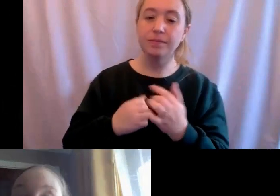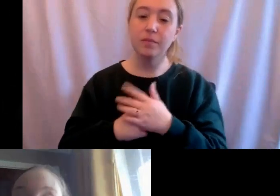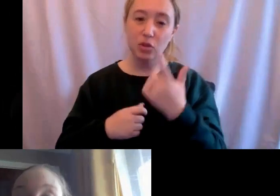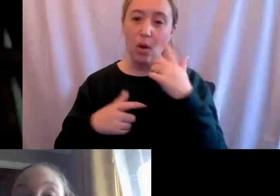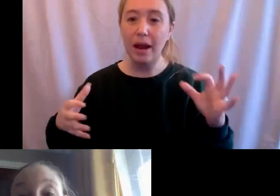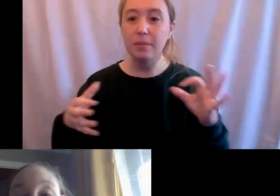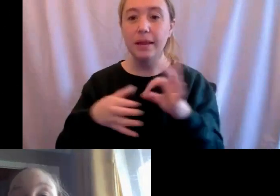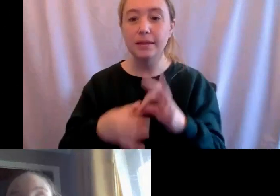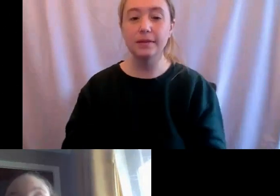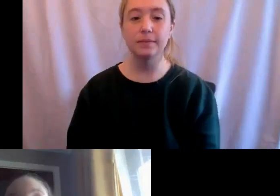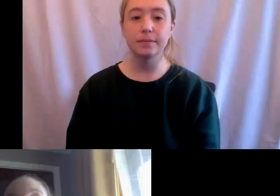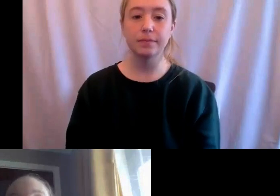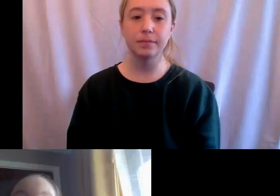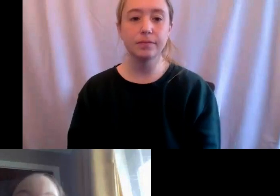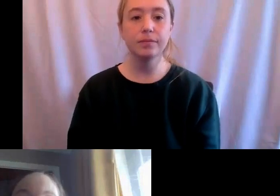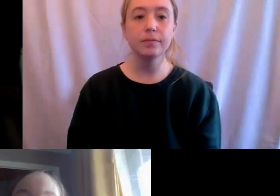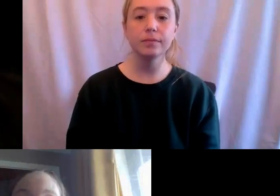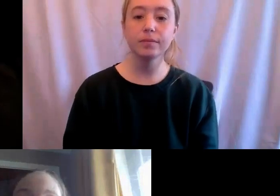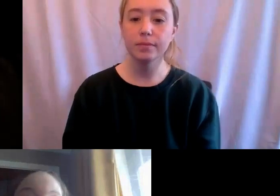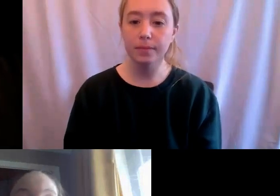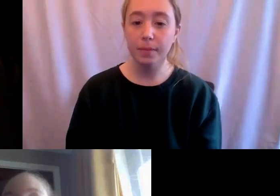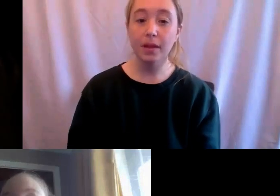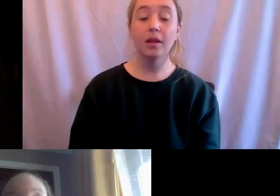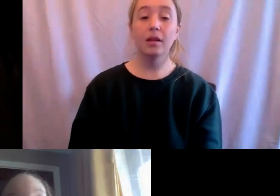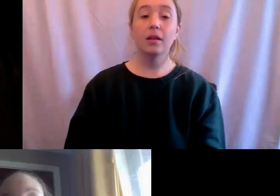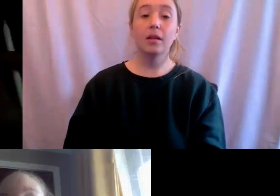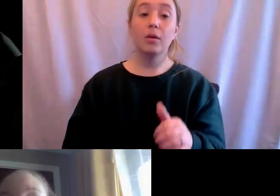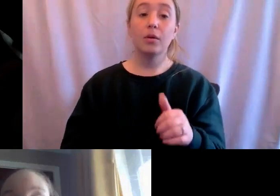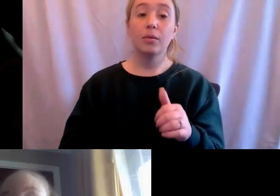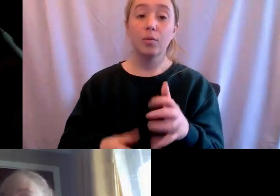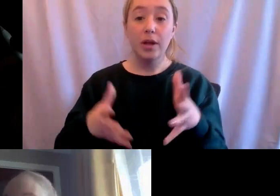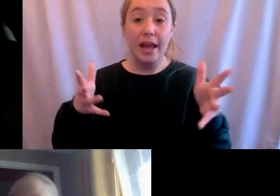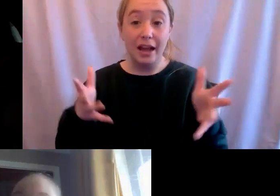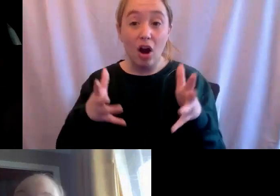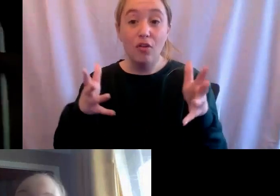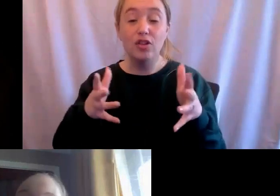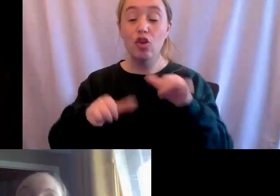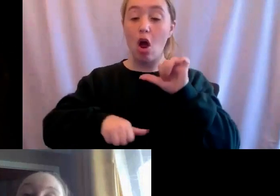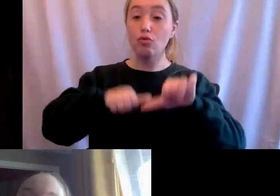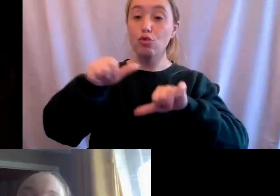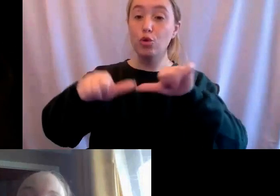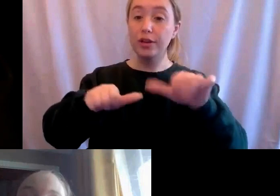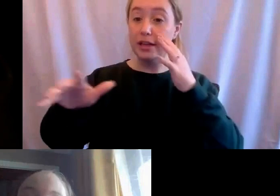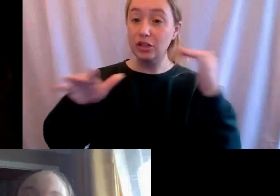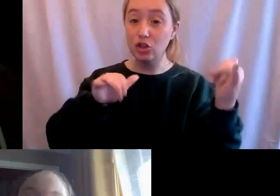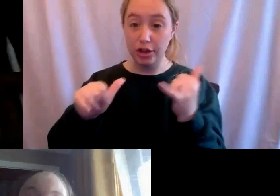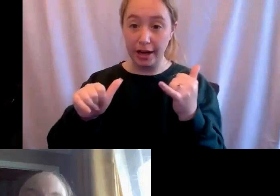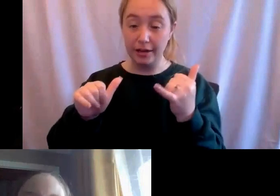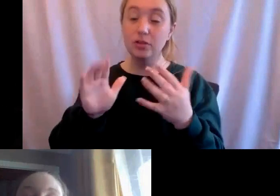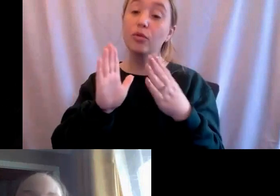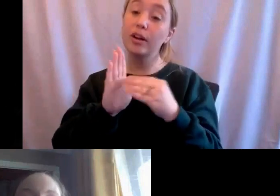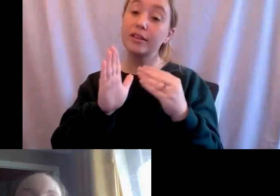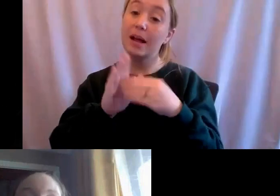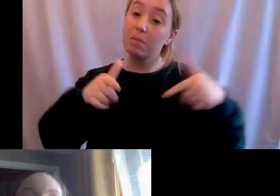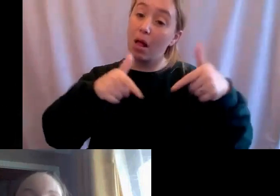We are very keen on you taking up your routine screening. So if you're offered a smear test, please still take that, because there's a couple of treatments that we